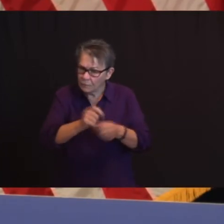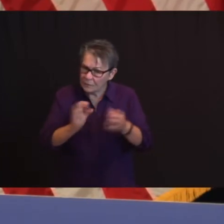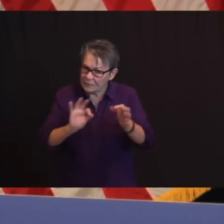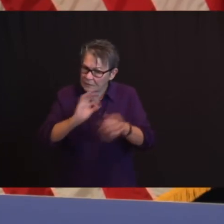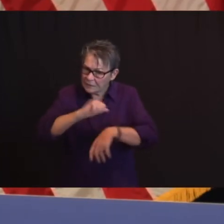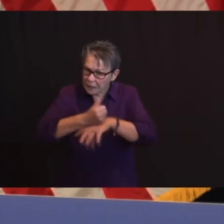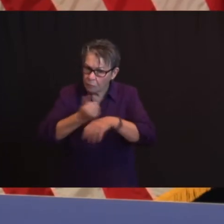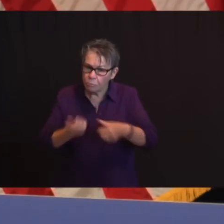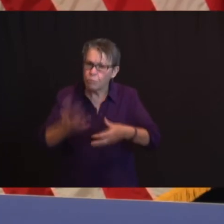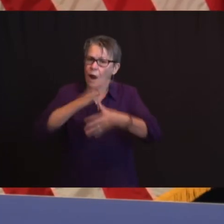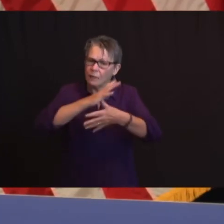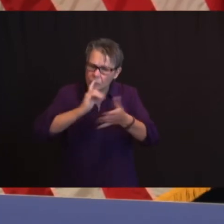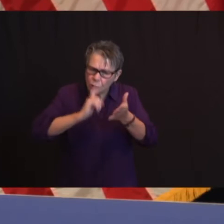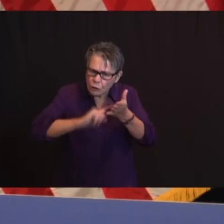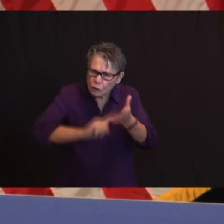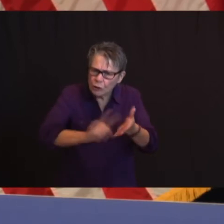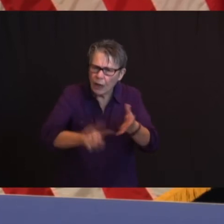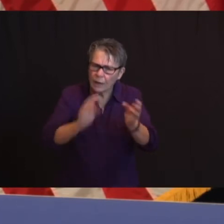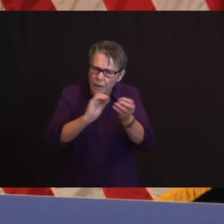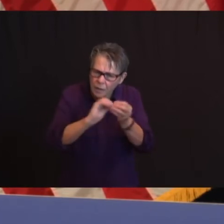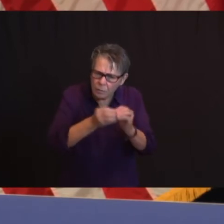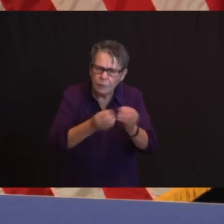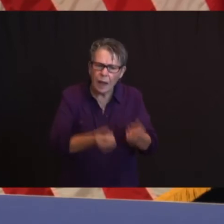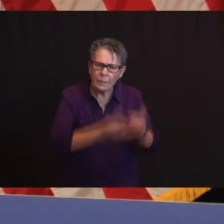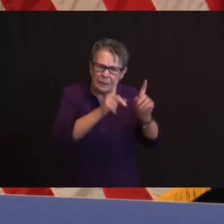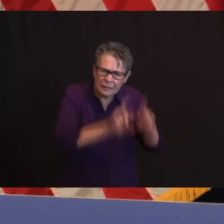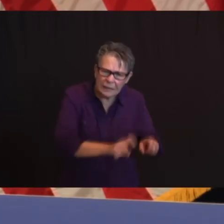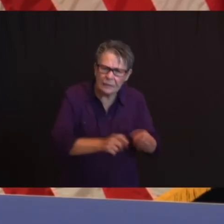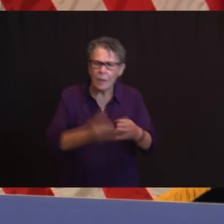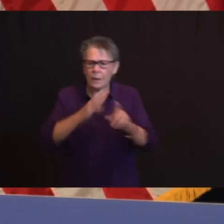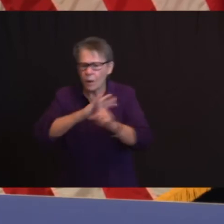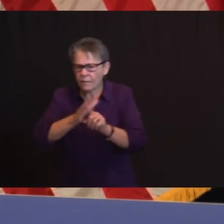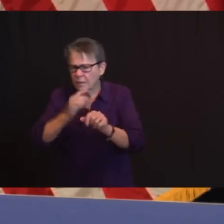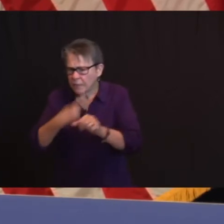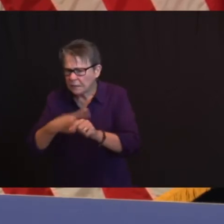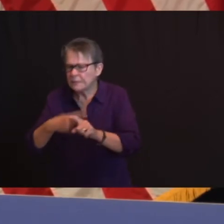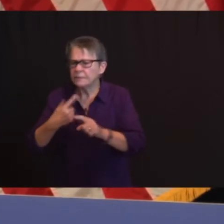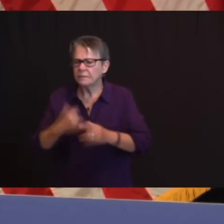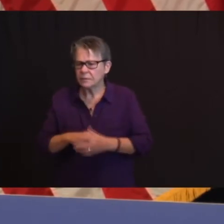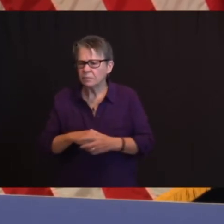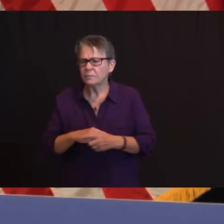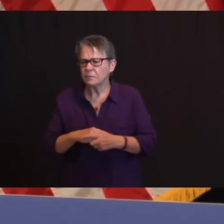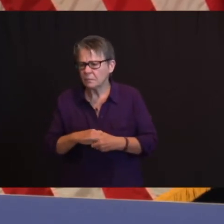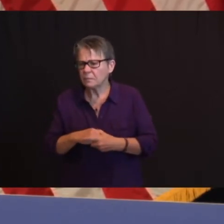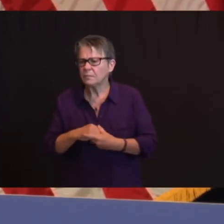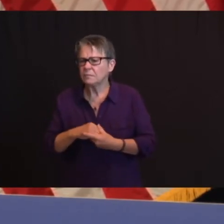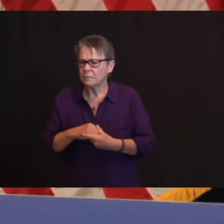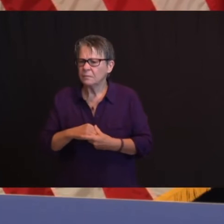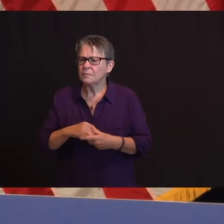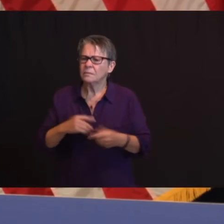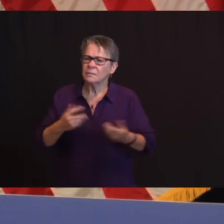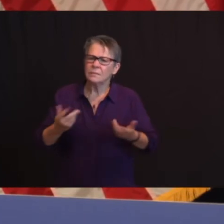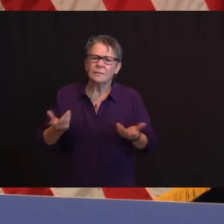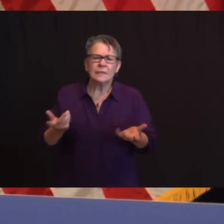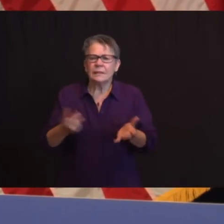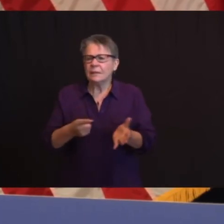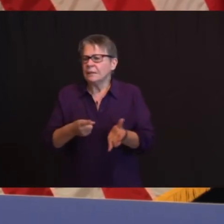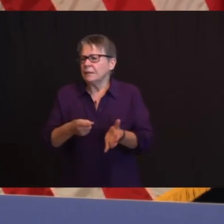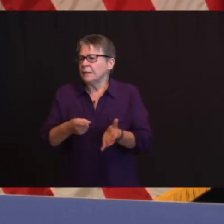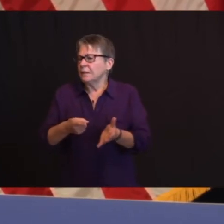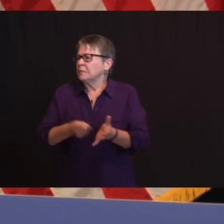get reports of cases that are old, meaning that, the date of the report might be